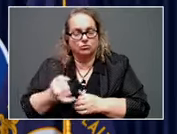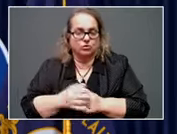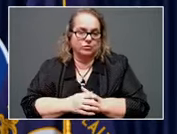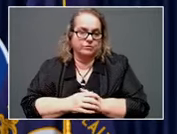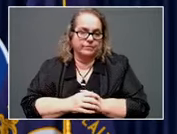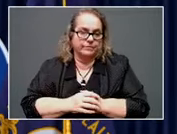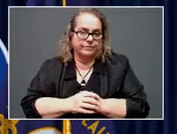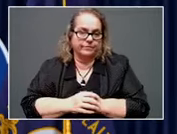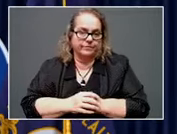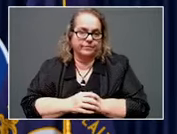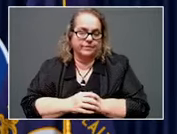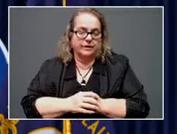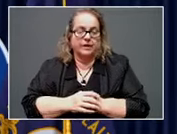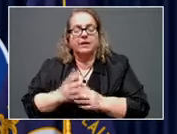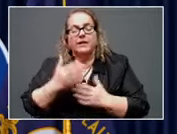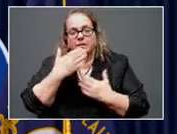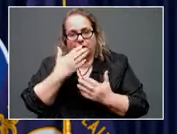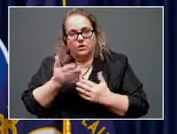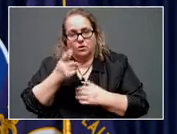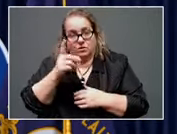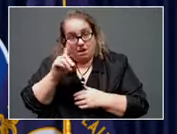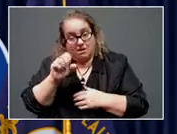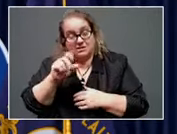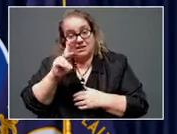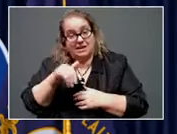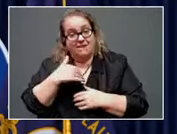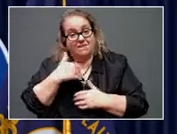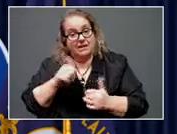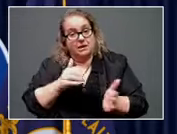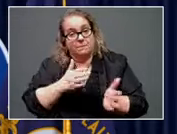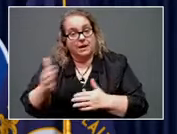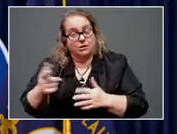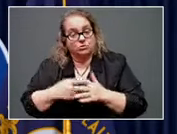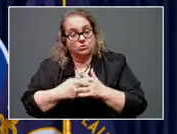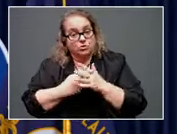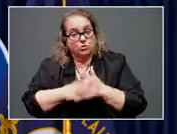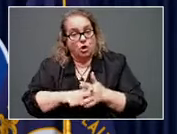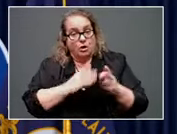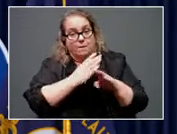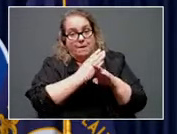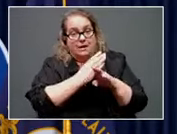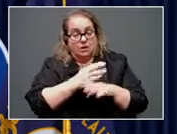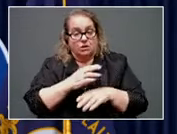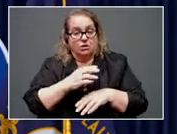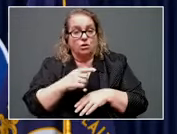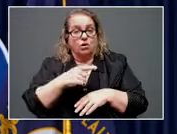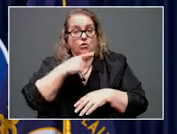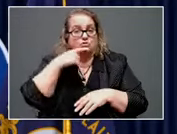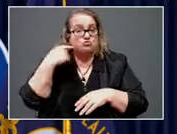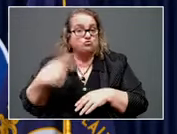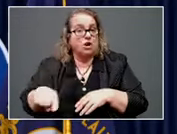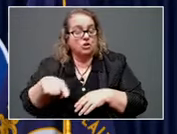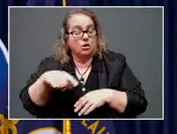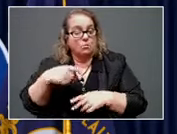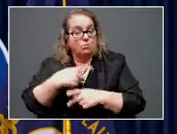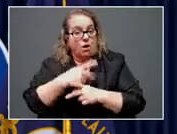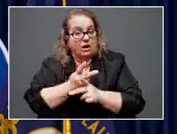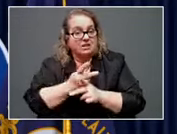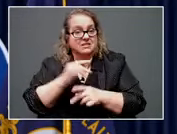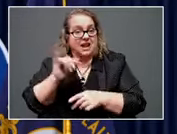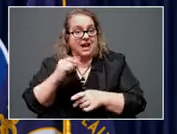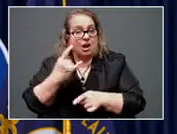Yes, thank you. Does Kentucky have any plans to start banning Russian products like alcohol? I know some other states have started doing